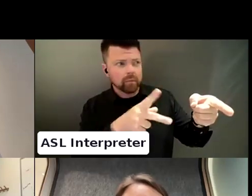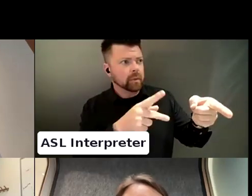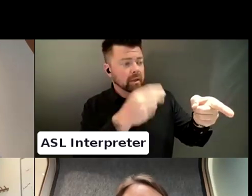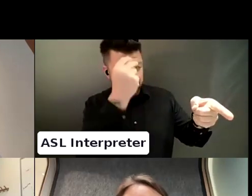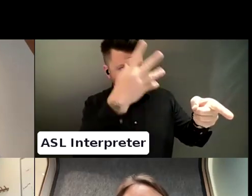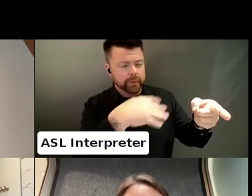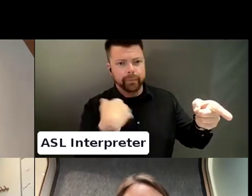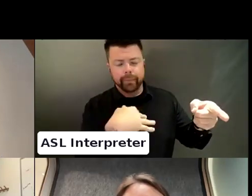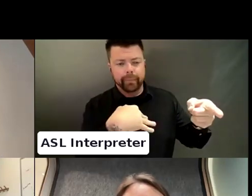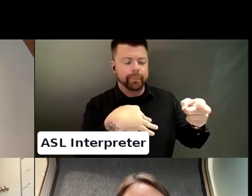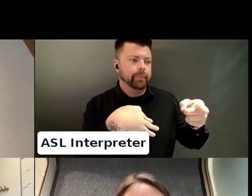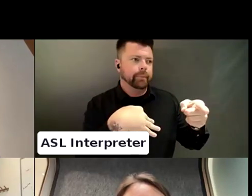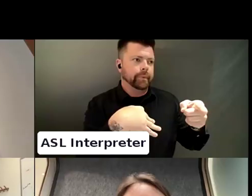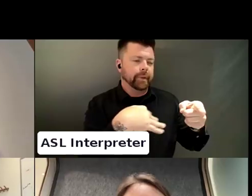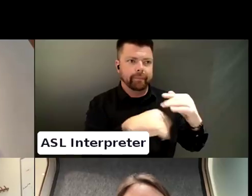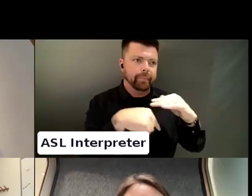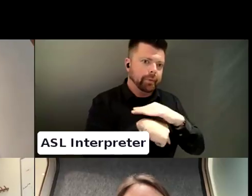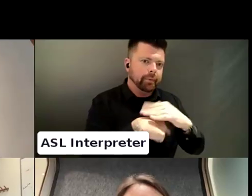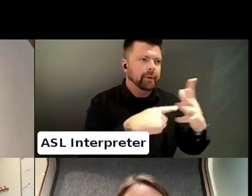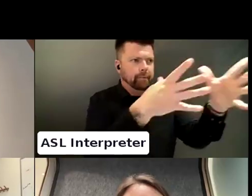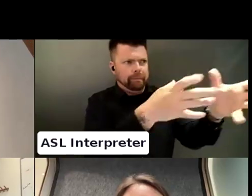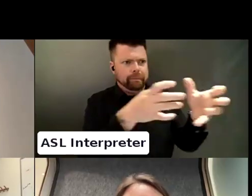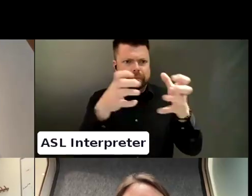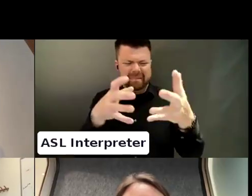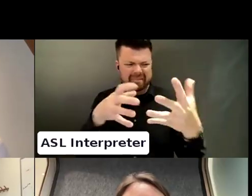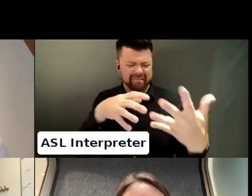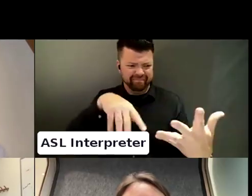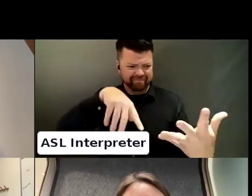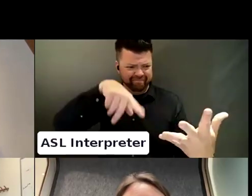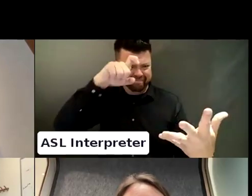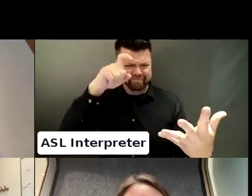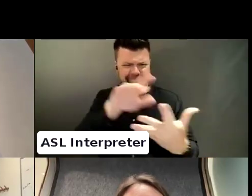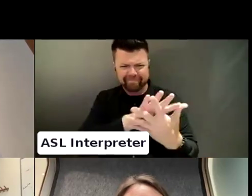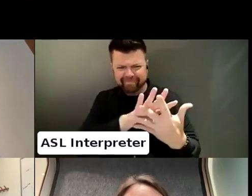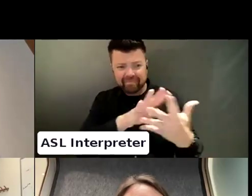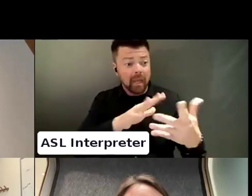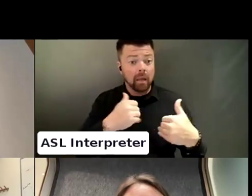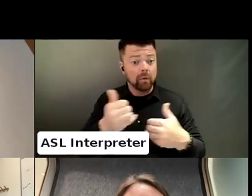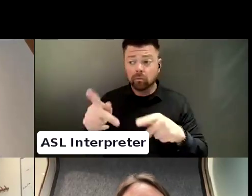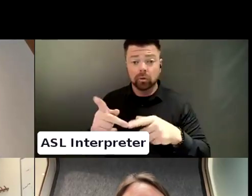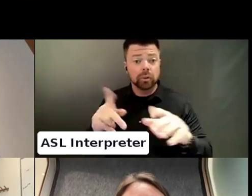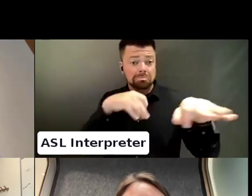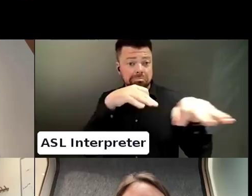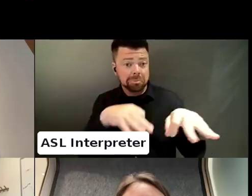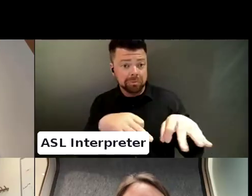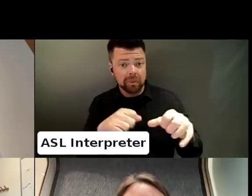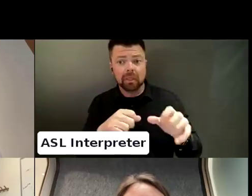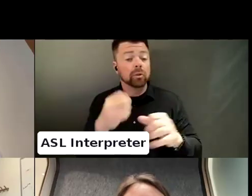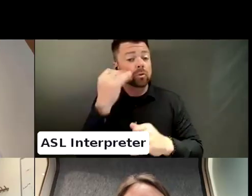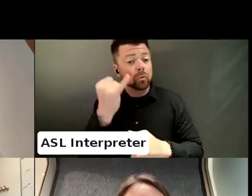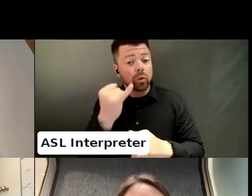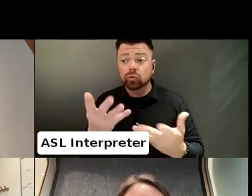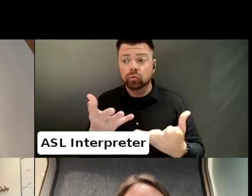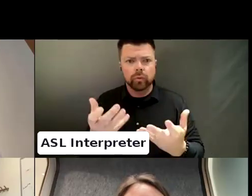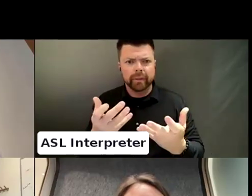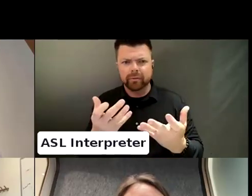injury. So again, I would say for those of you that want to get that implant today or tomorrow, is that really